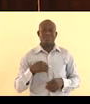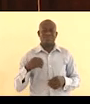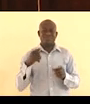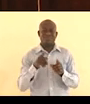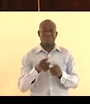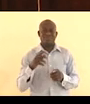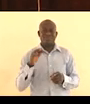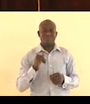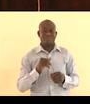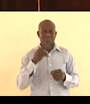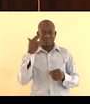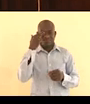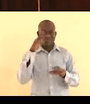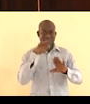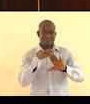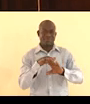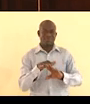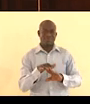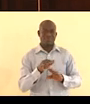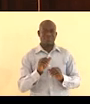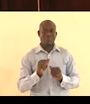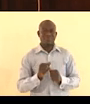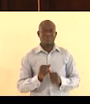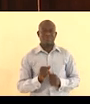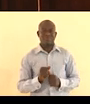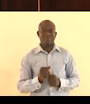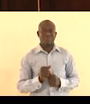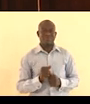And I'd like to look at